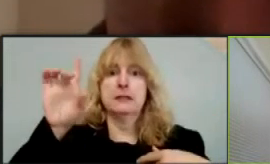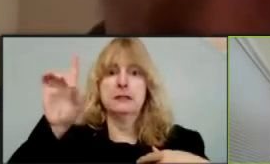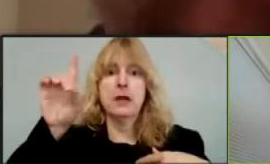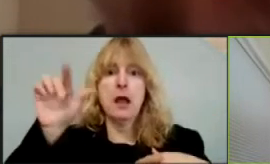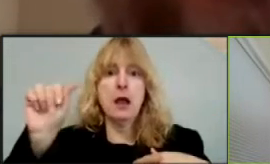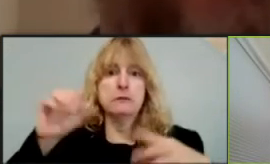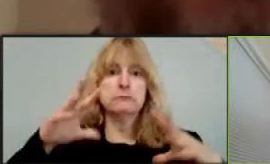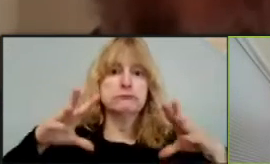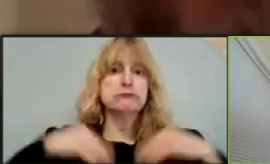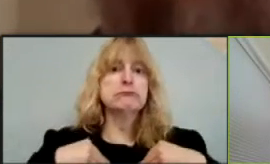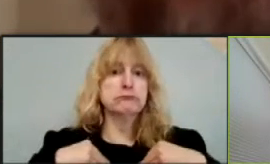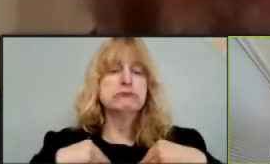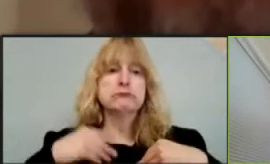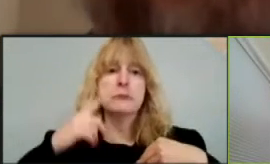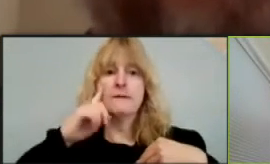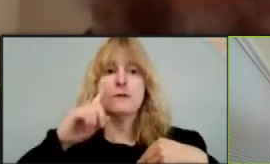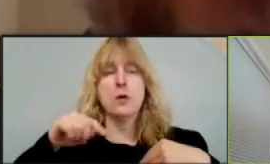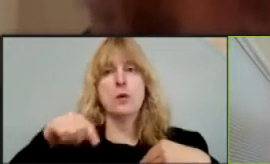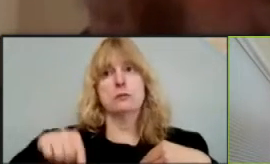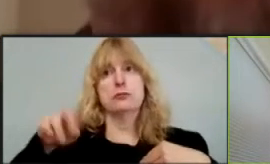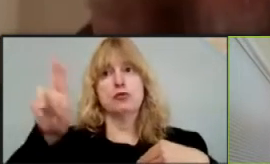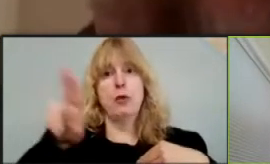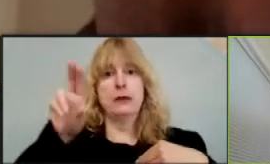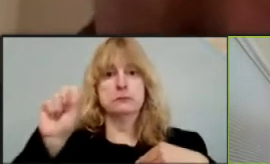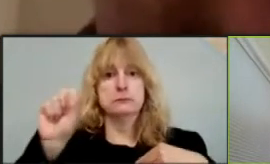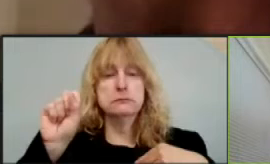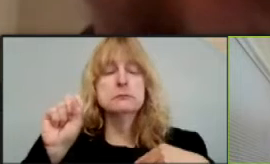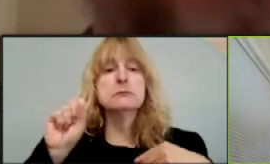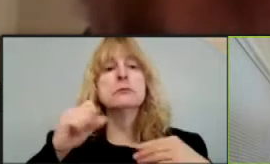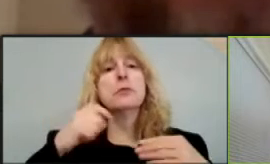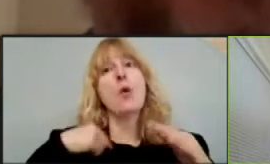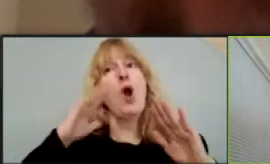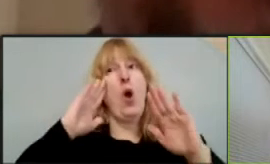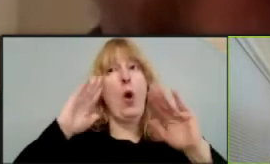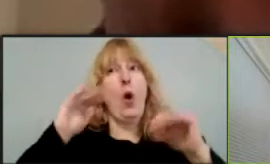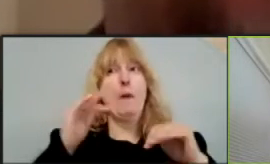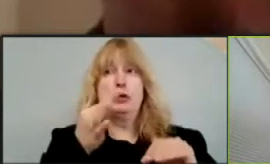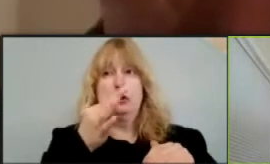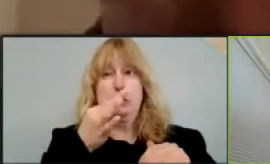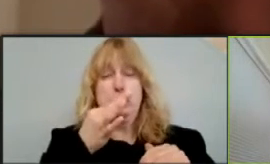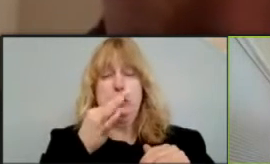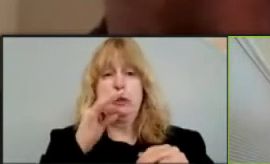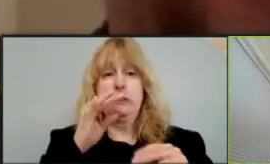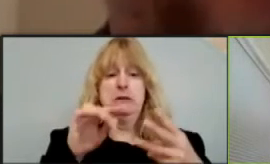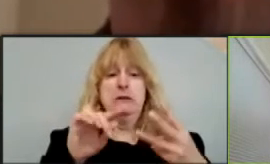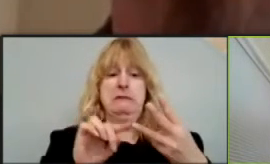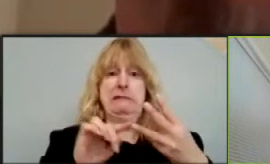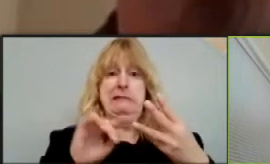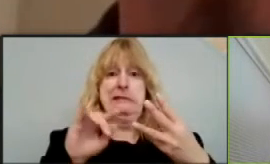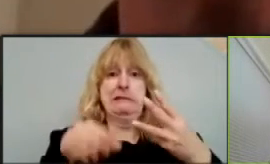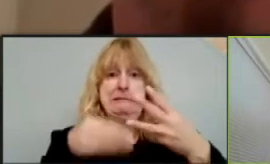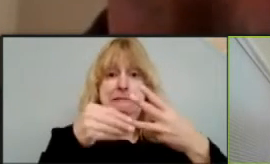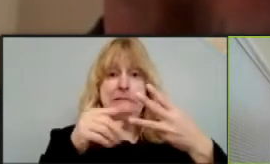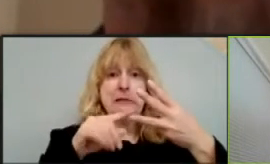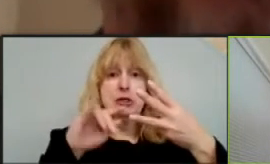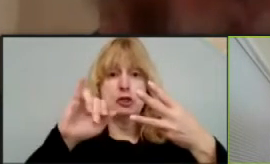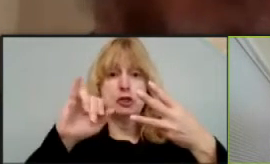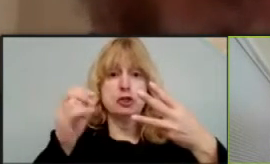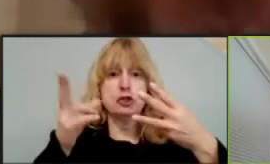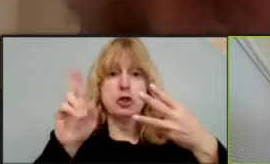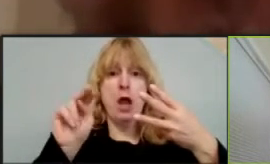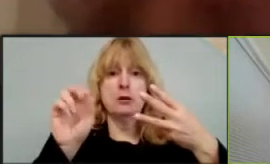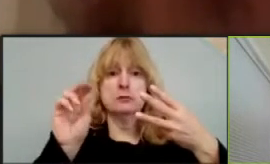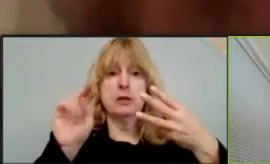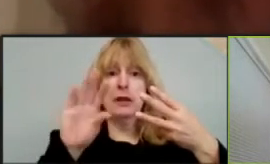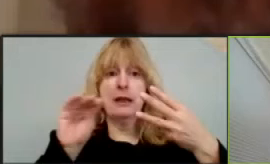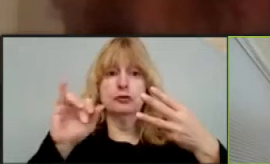EUA application for the Johnson & Johnson vaccine yet this month. That could mean by next month we could